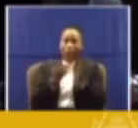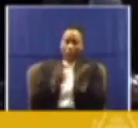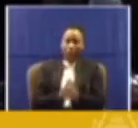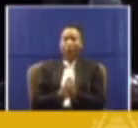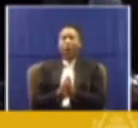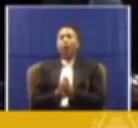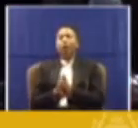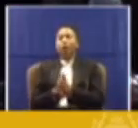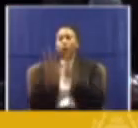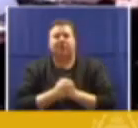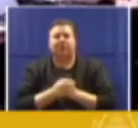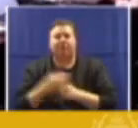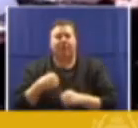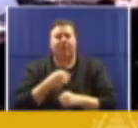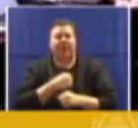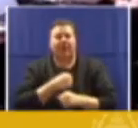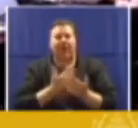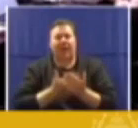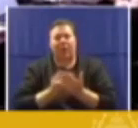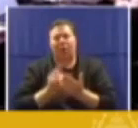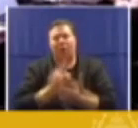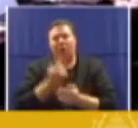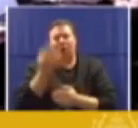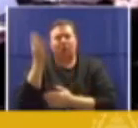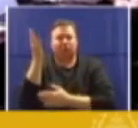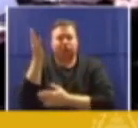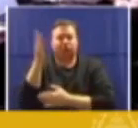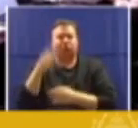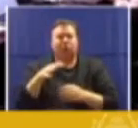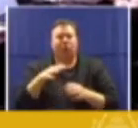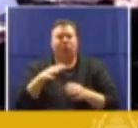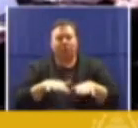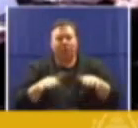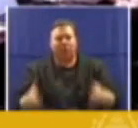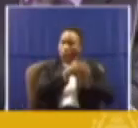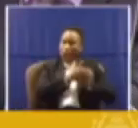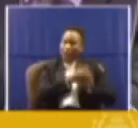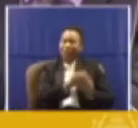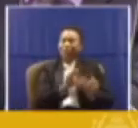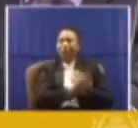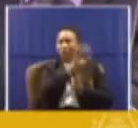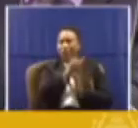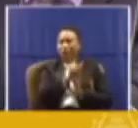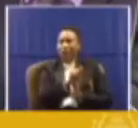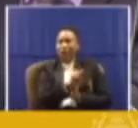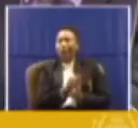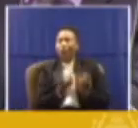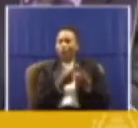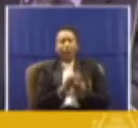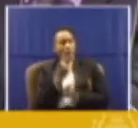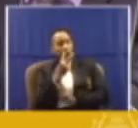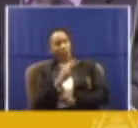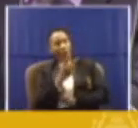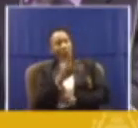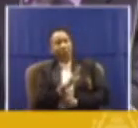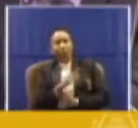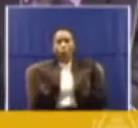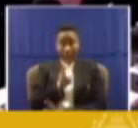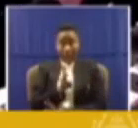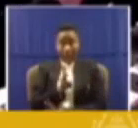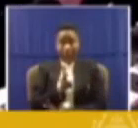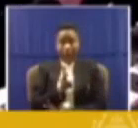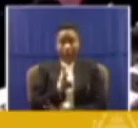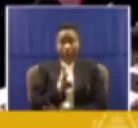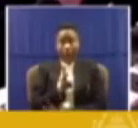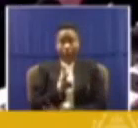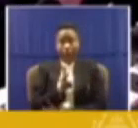about 14 days. Again, with the Reserve Bank, even the Reserve Bank, he also requested an extension even there.